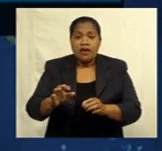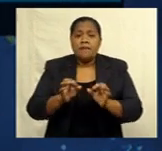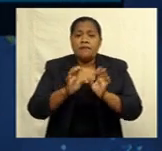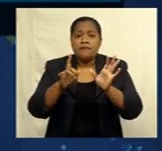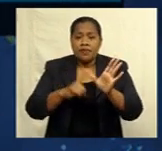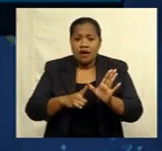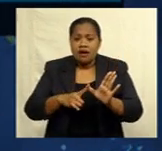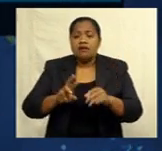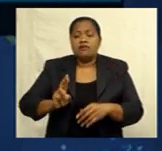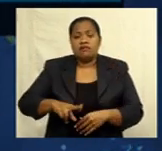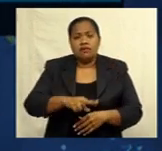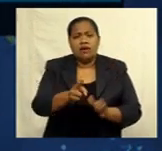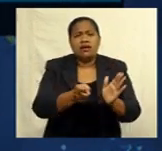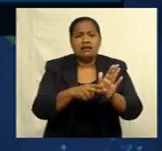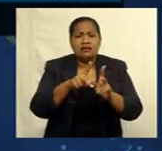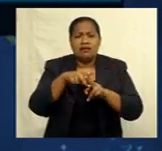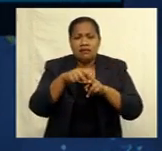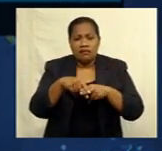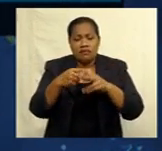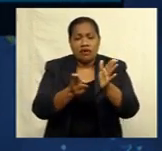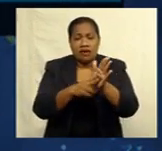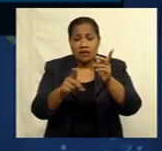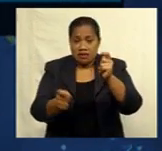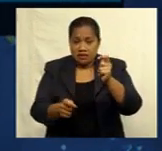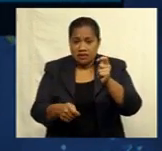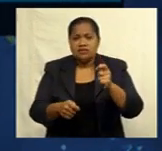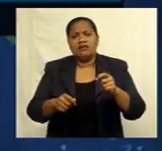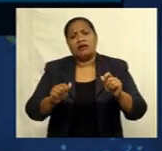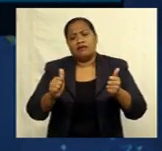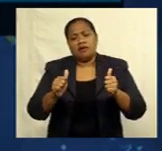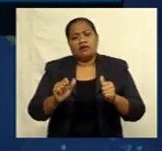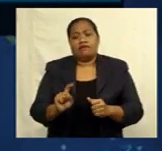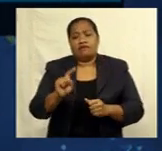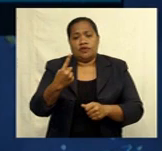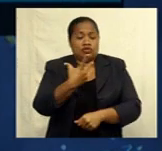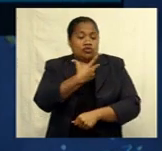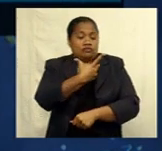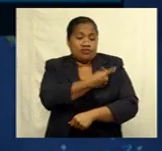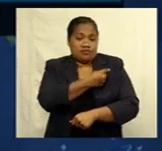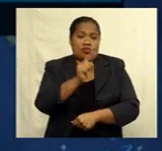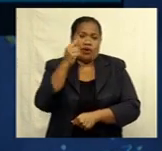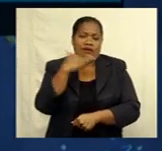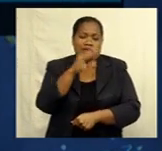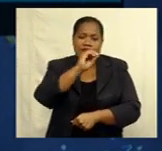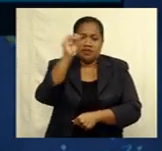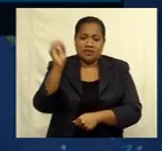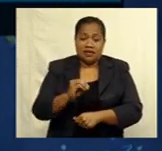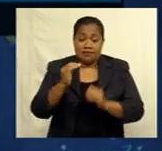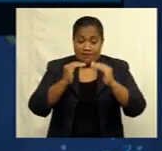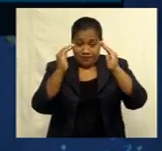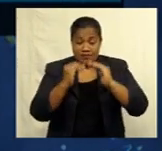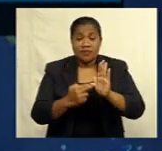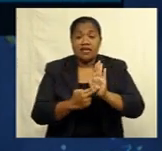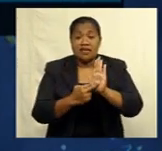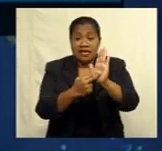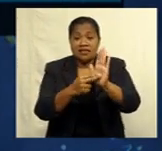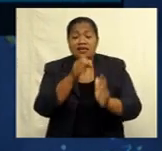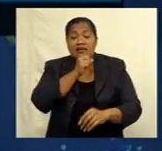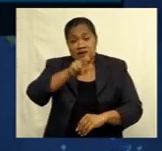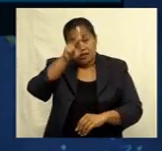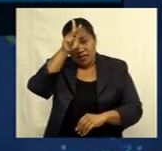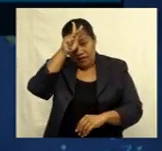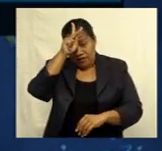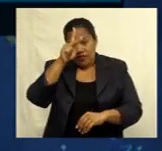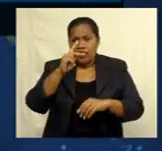Nanranga and Naitasiri, which have achieved 100% first dose. Next is Nandi, and Kandavu has vaccinated